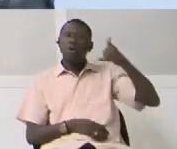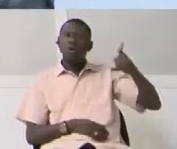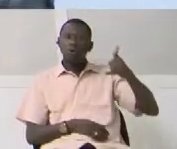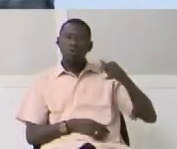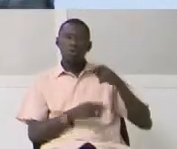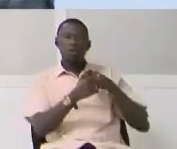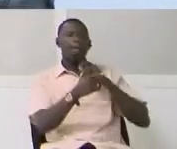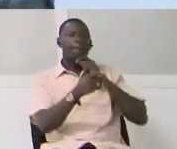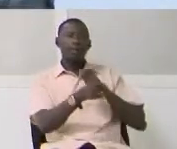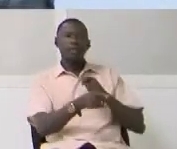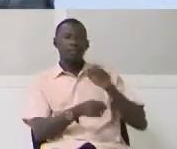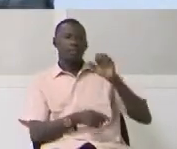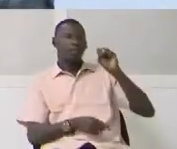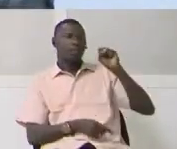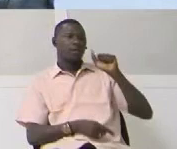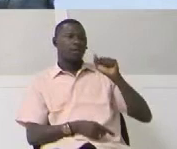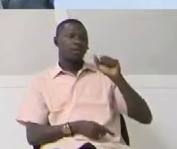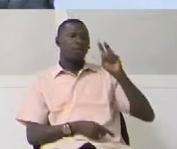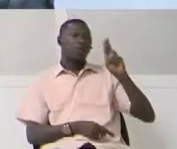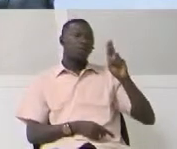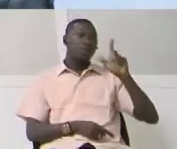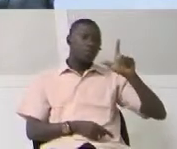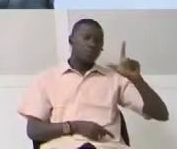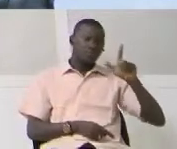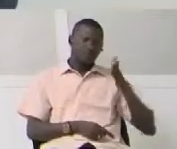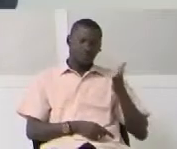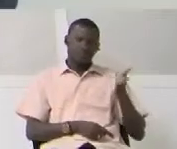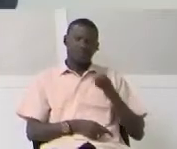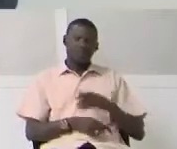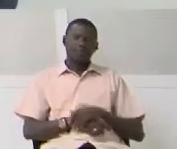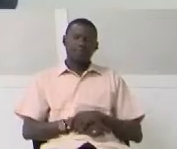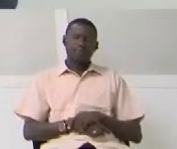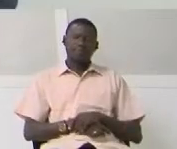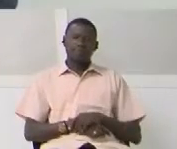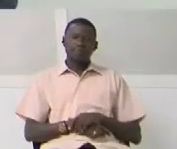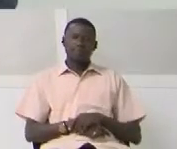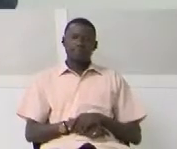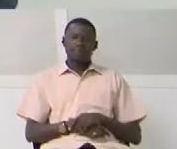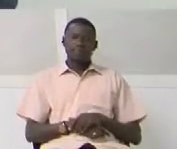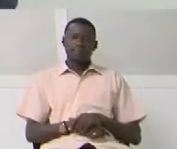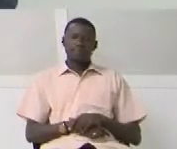Sol. So, Mullah, like my...